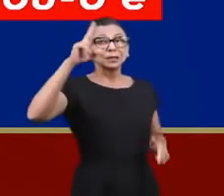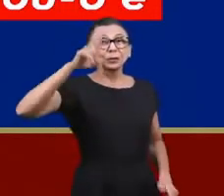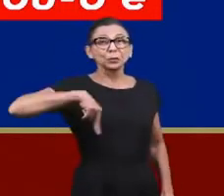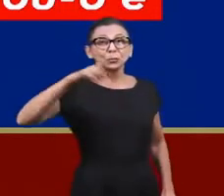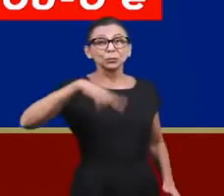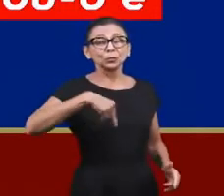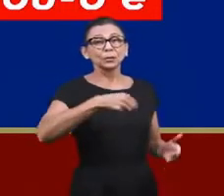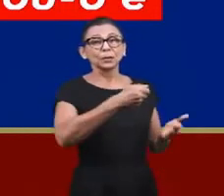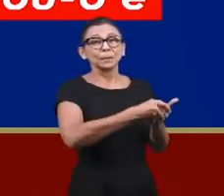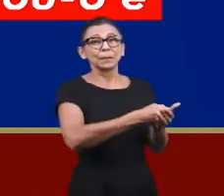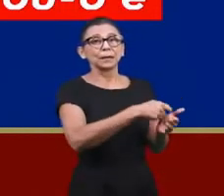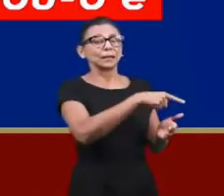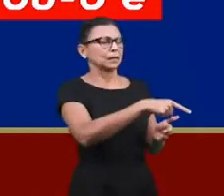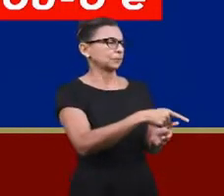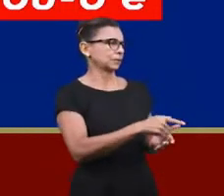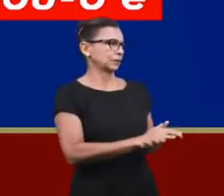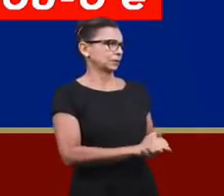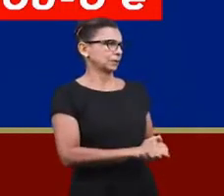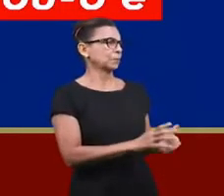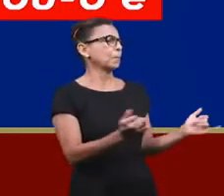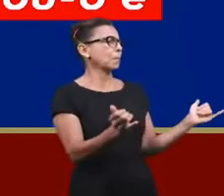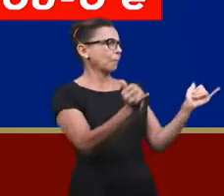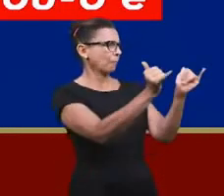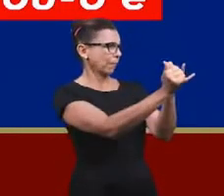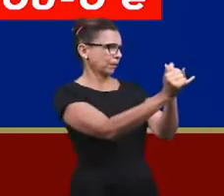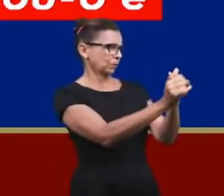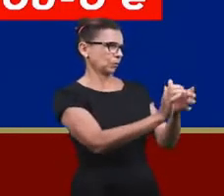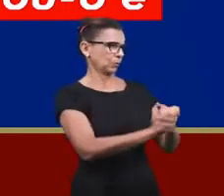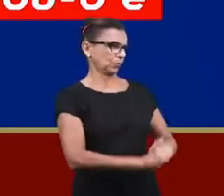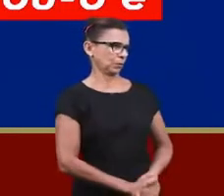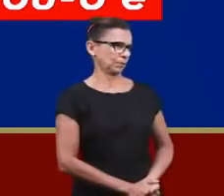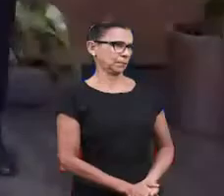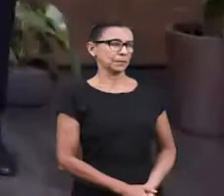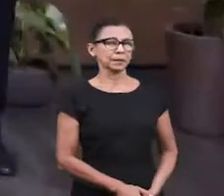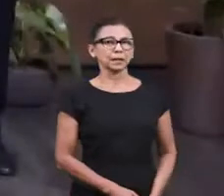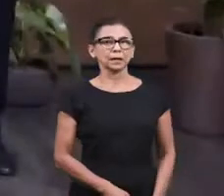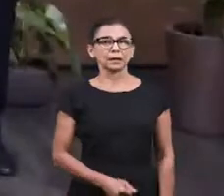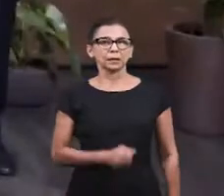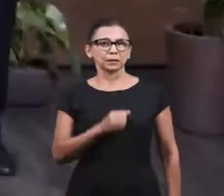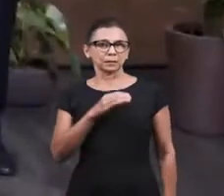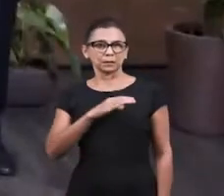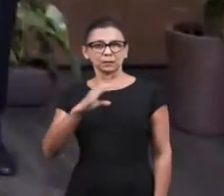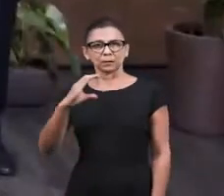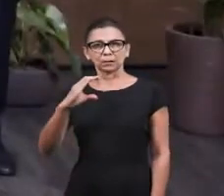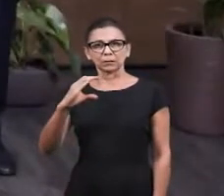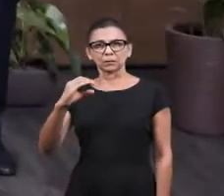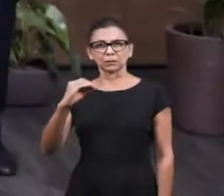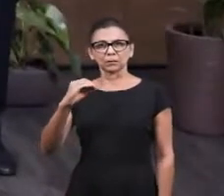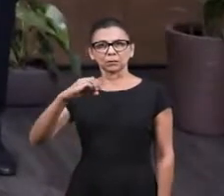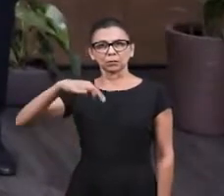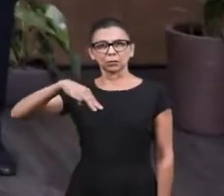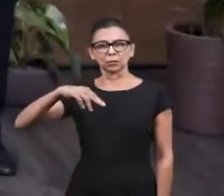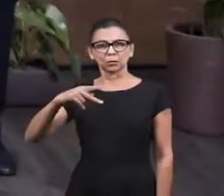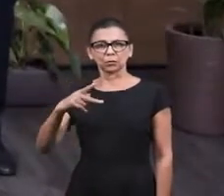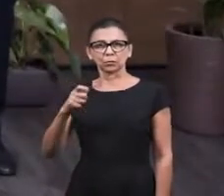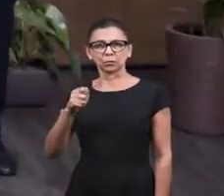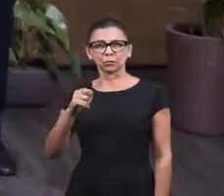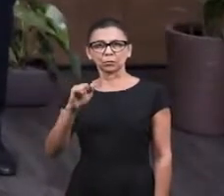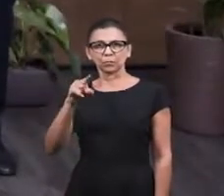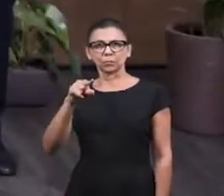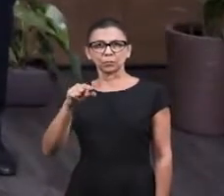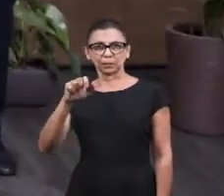that was impossible to pay. And the word compassion, it does not mean to feel pity on someone,